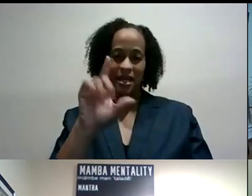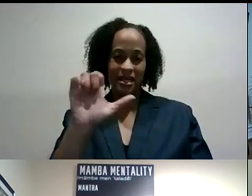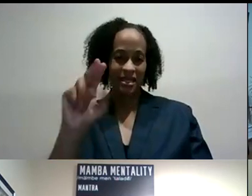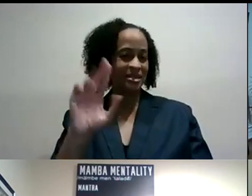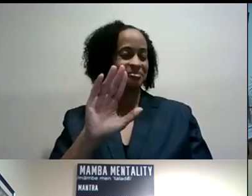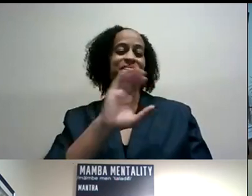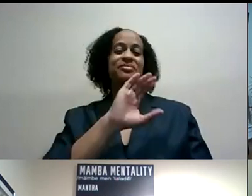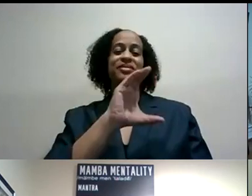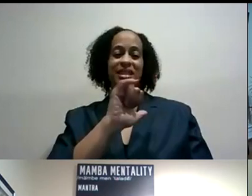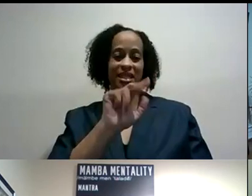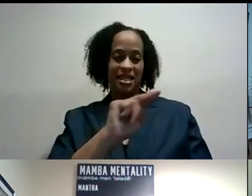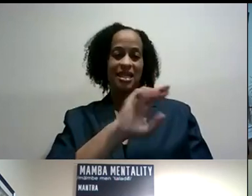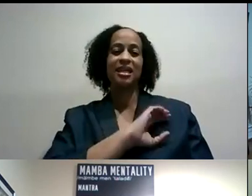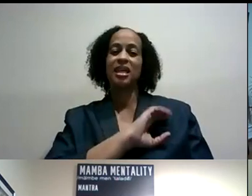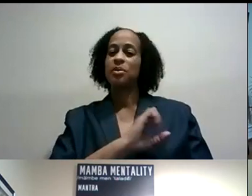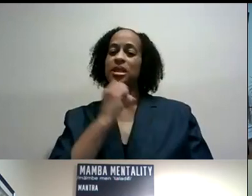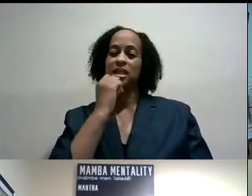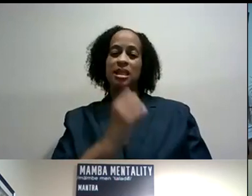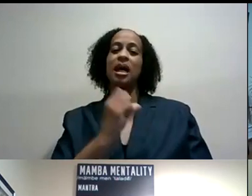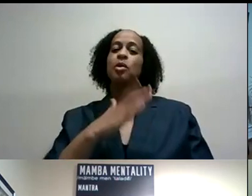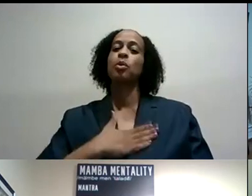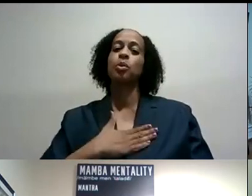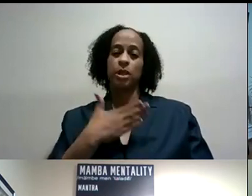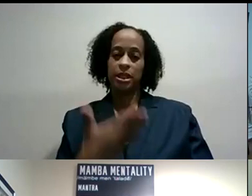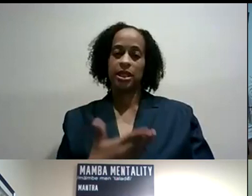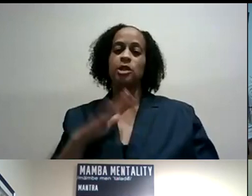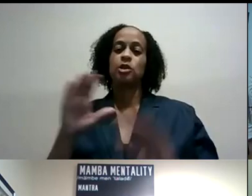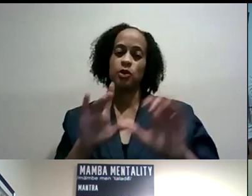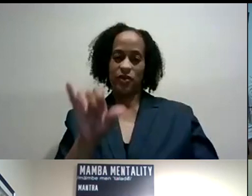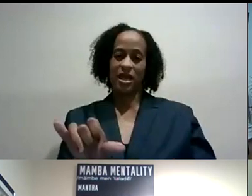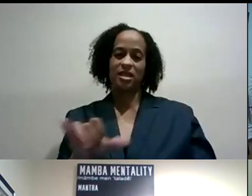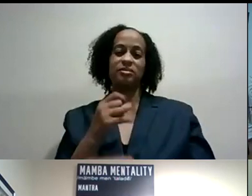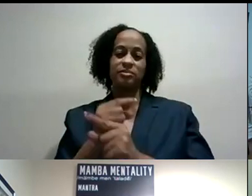Cain was not willing to do that.